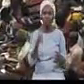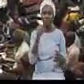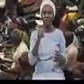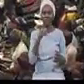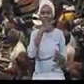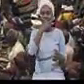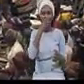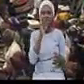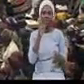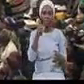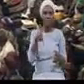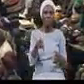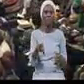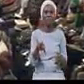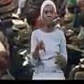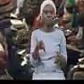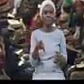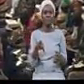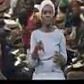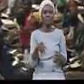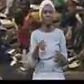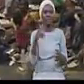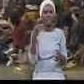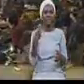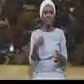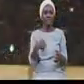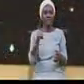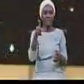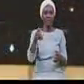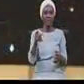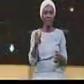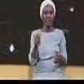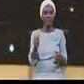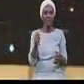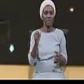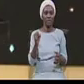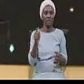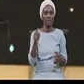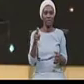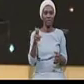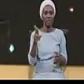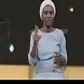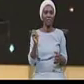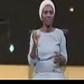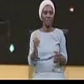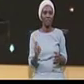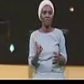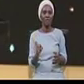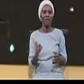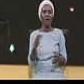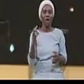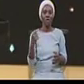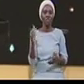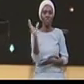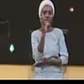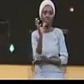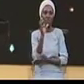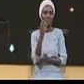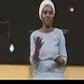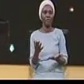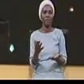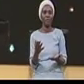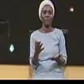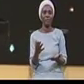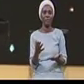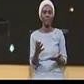tree beareth her fruit. The fig tree and the vine do yield their strength. Fruitfulness in